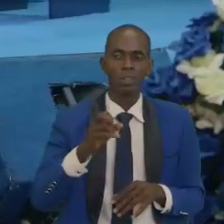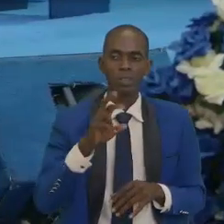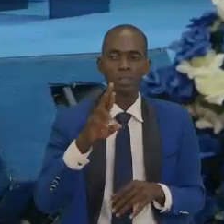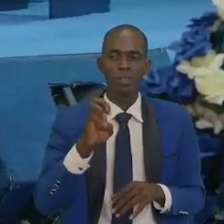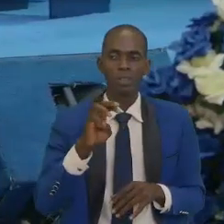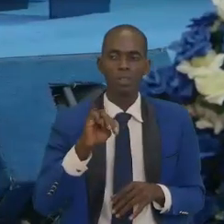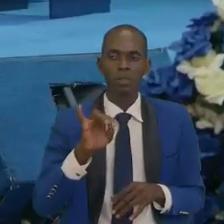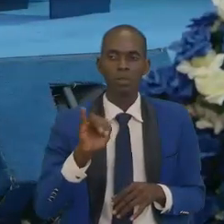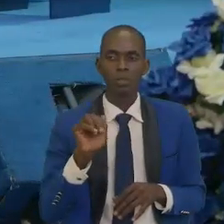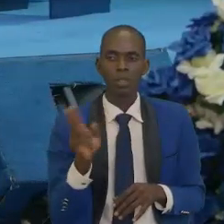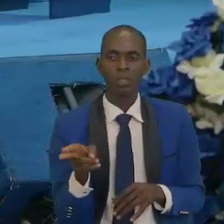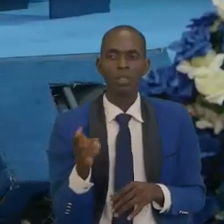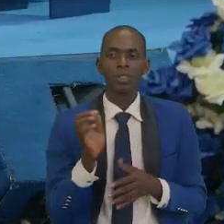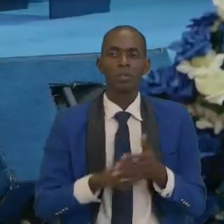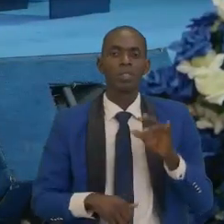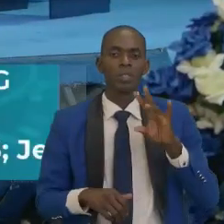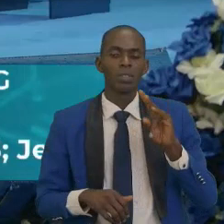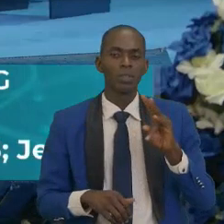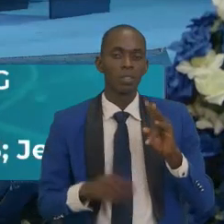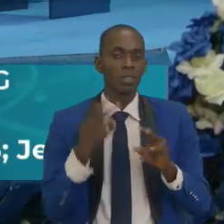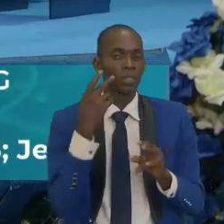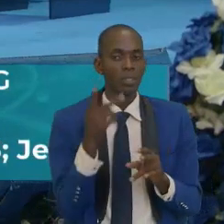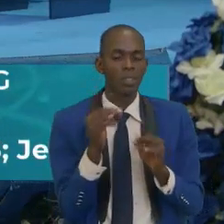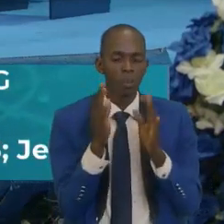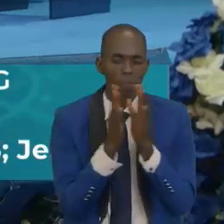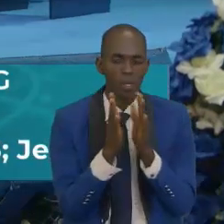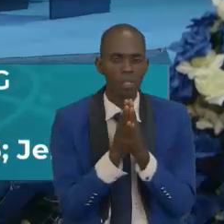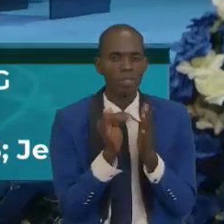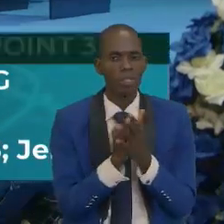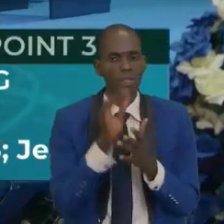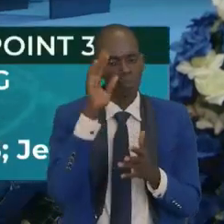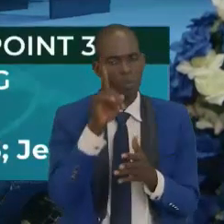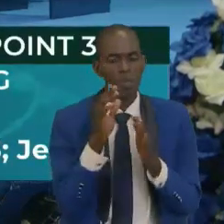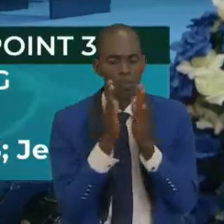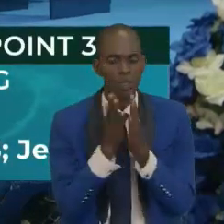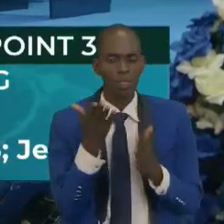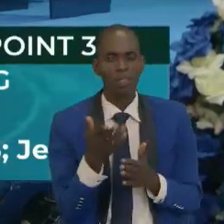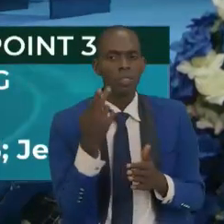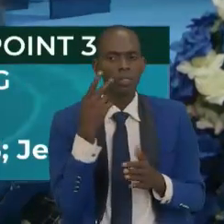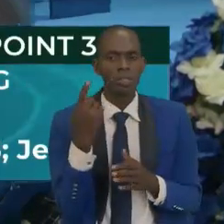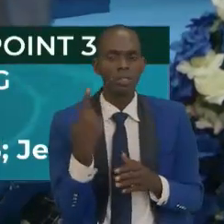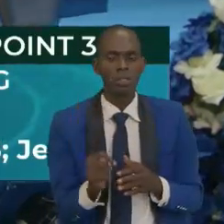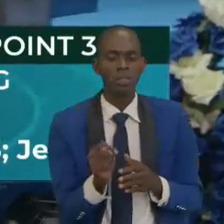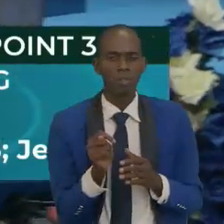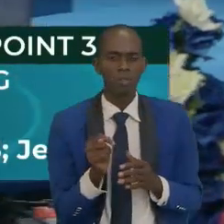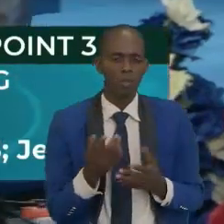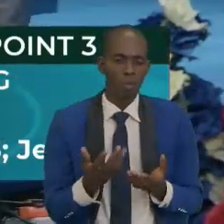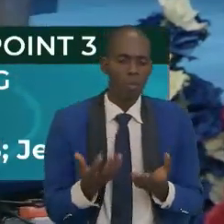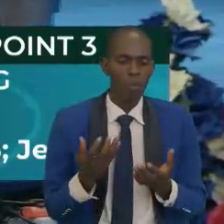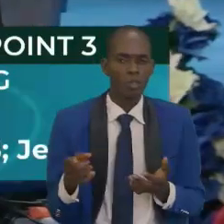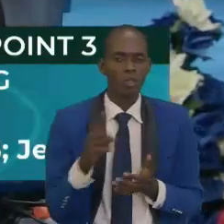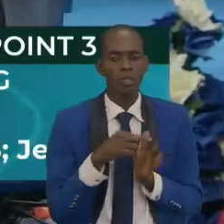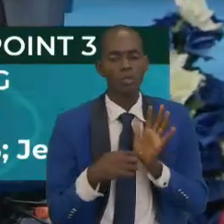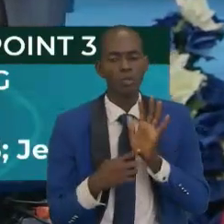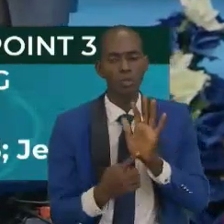Here is the prayer they prayed. Here is the desire they expressed. Because the